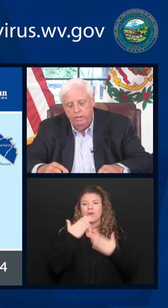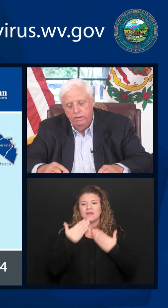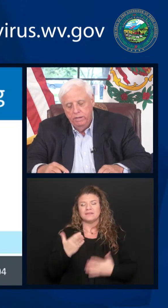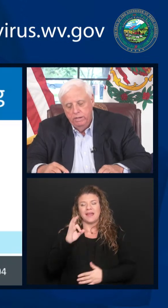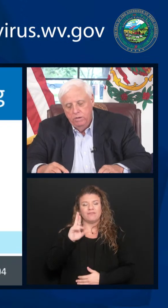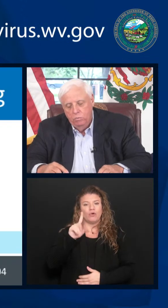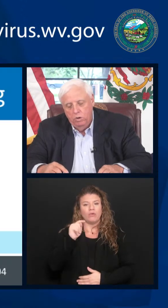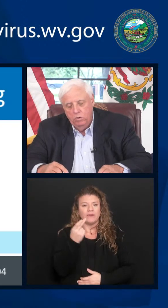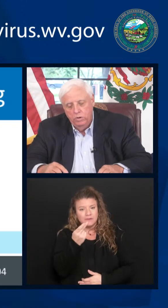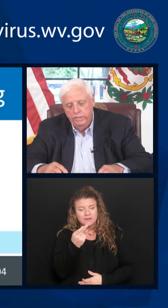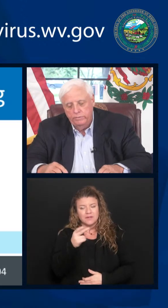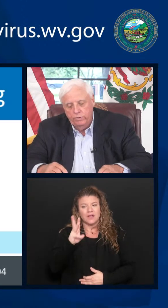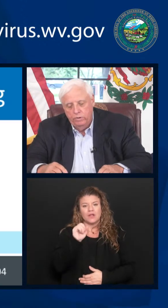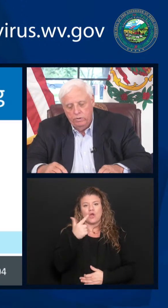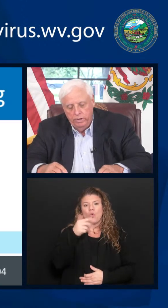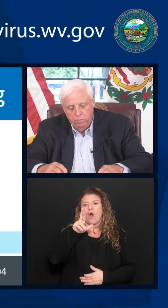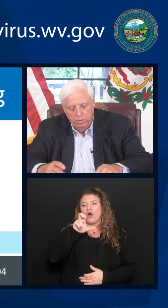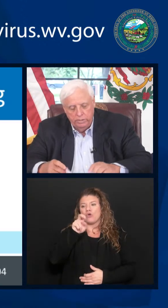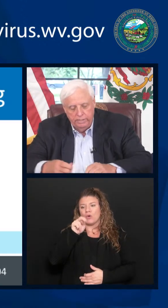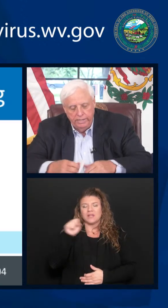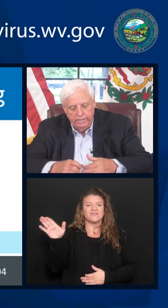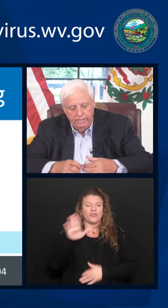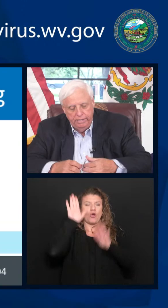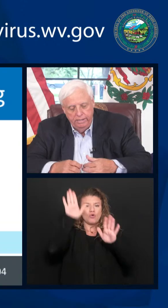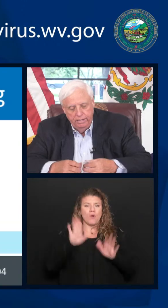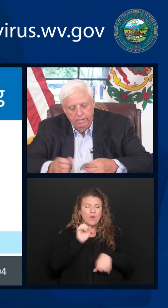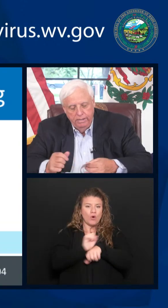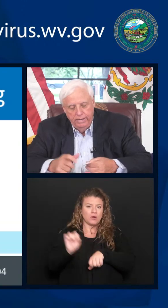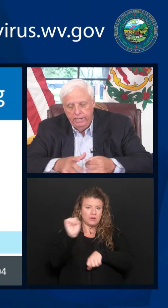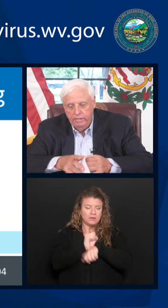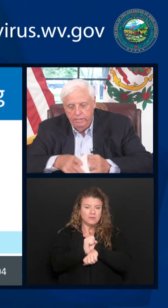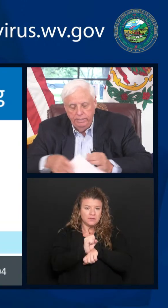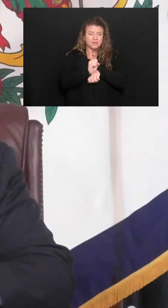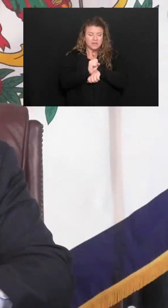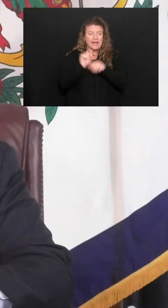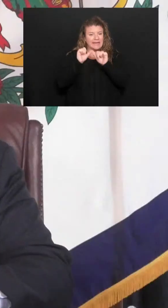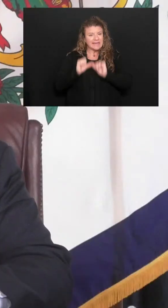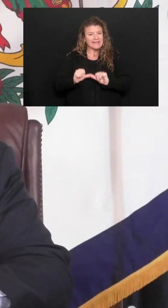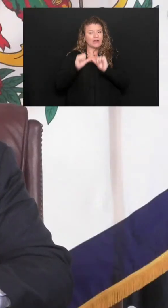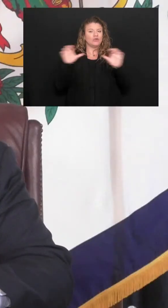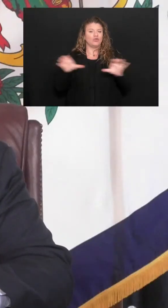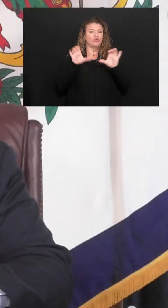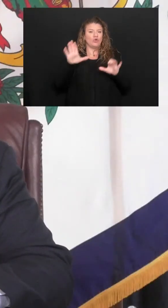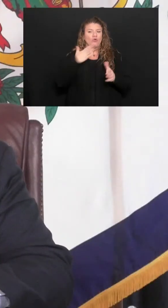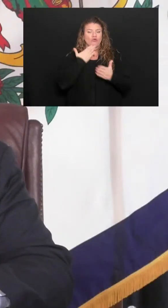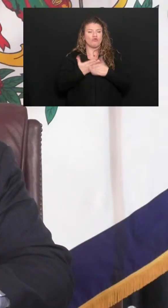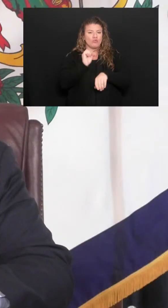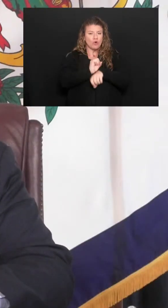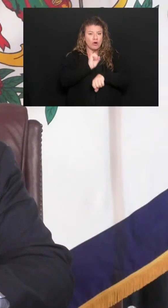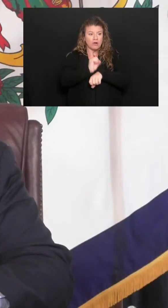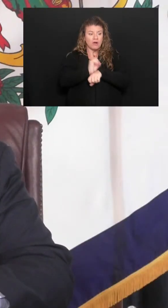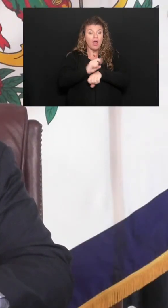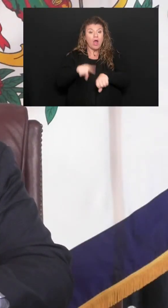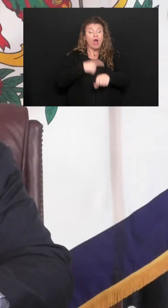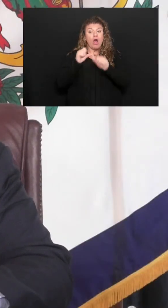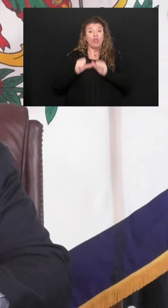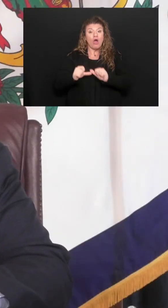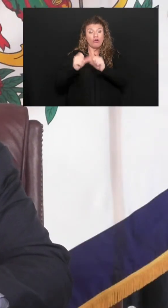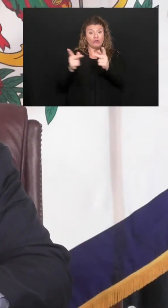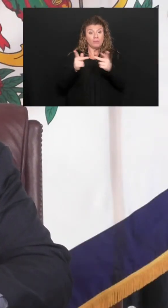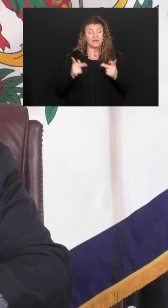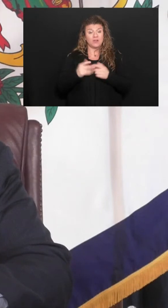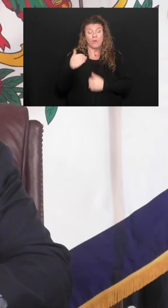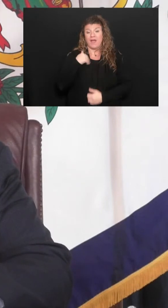and Walgreens for all the great work that they did and continue to do. Our long-term care facilities, we've